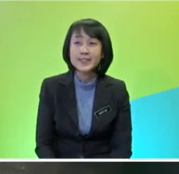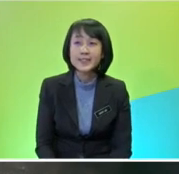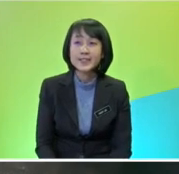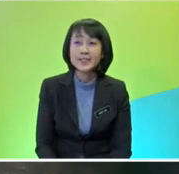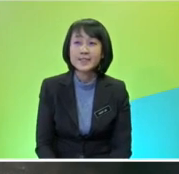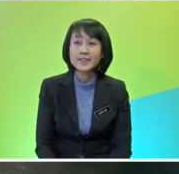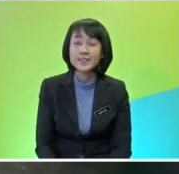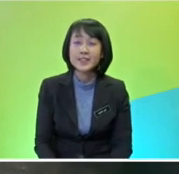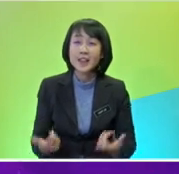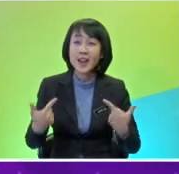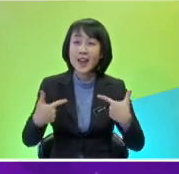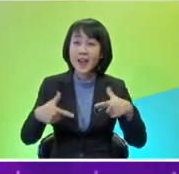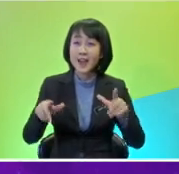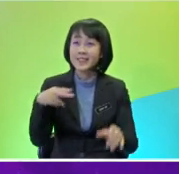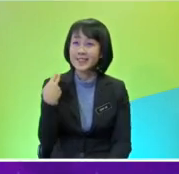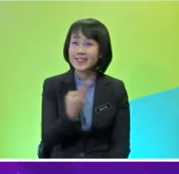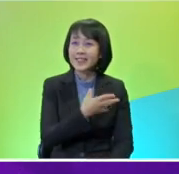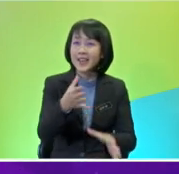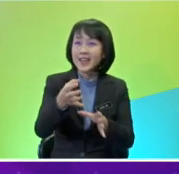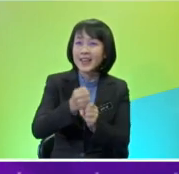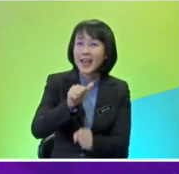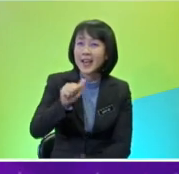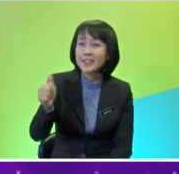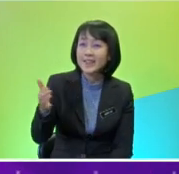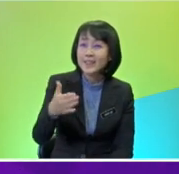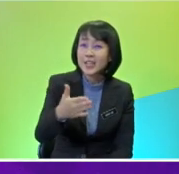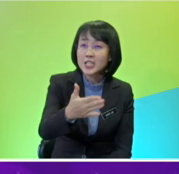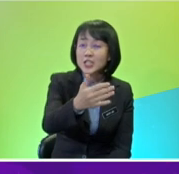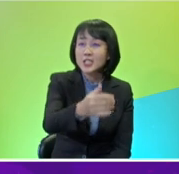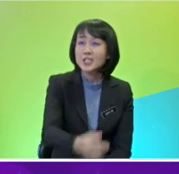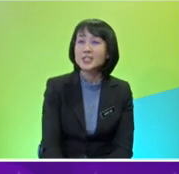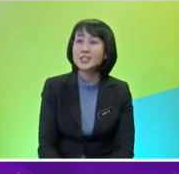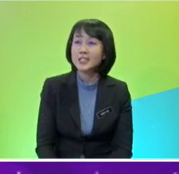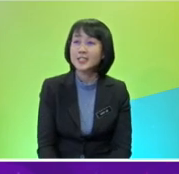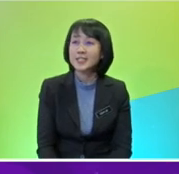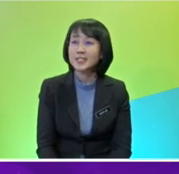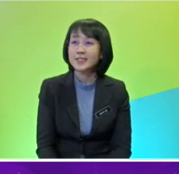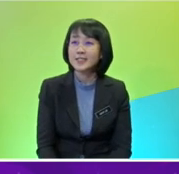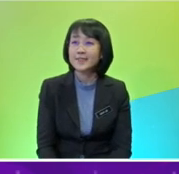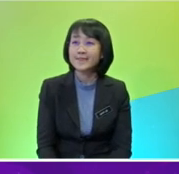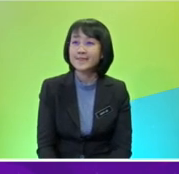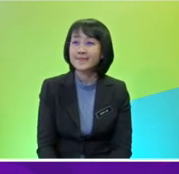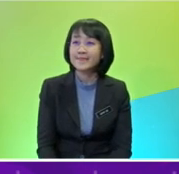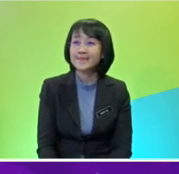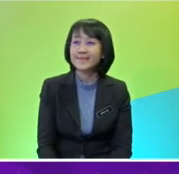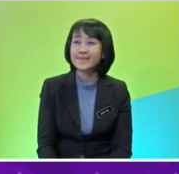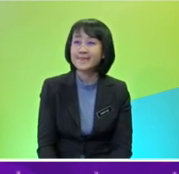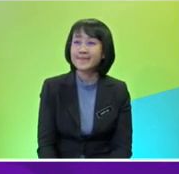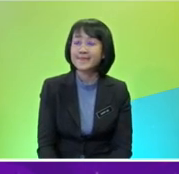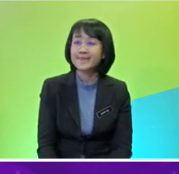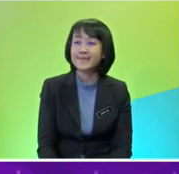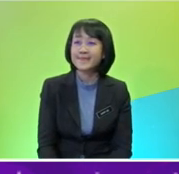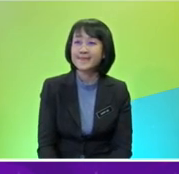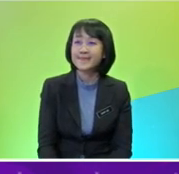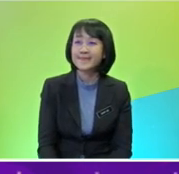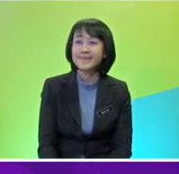Let's catch a fish. Let's catch a fish. Wow. Okay, so now Zara, you ask Emir. Emir, let's catch a fish. Okay, one, two,